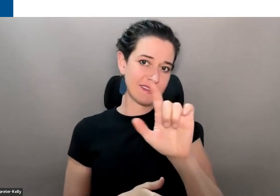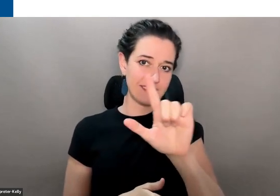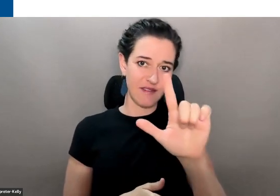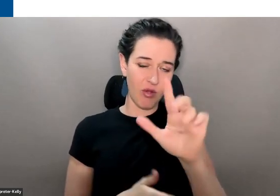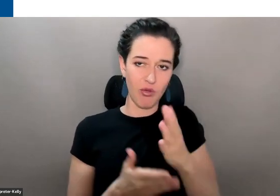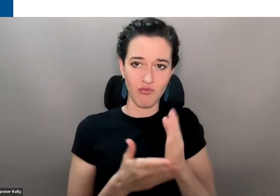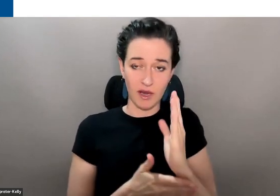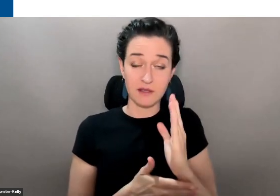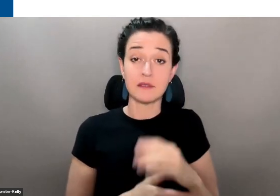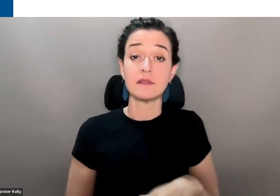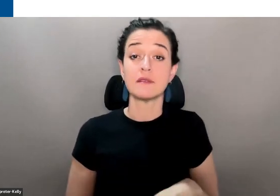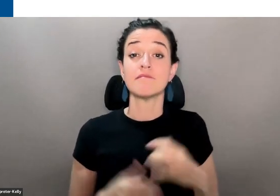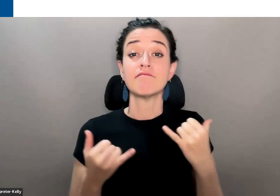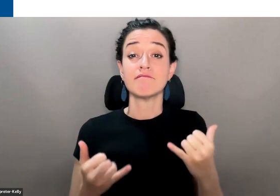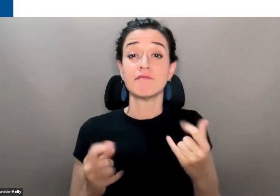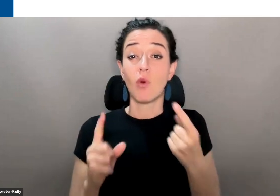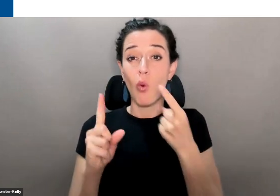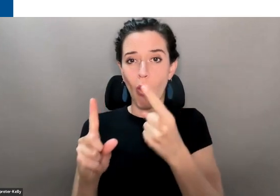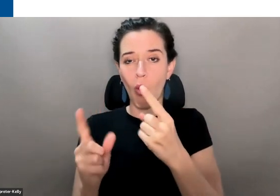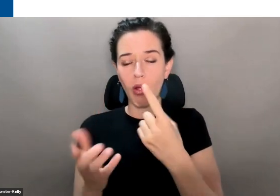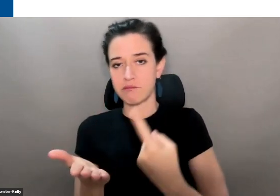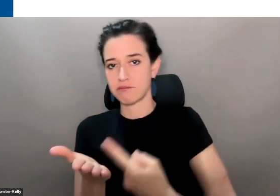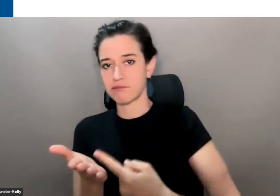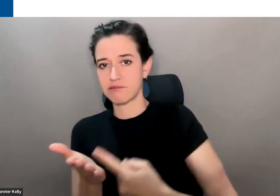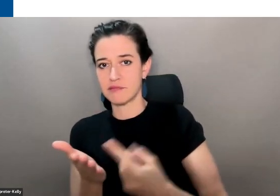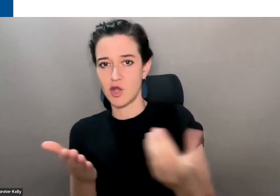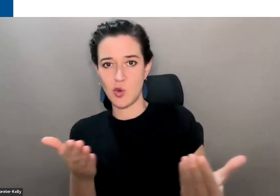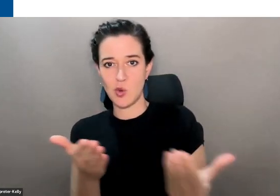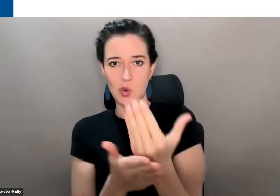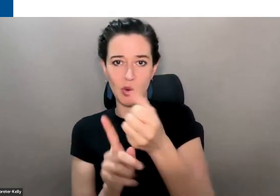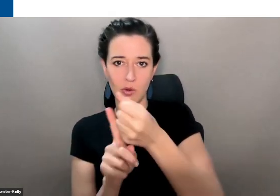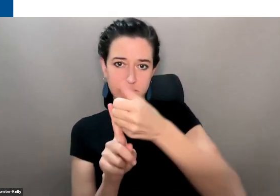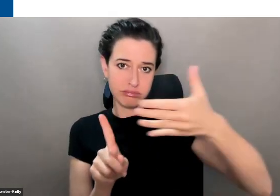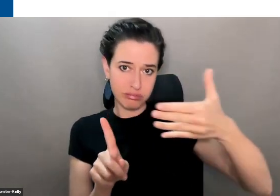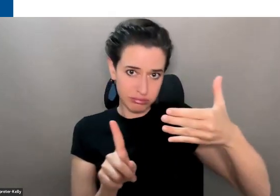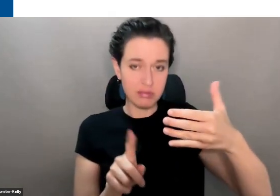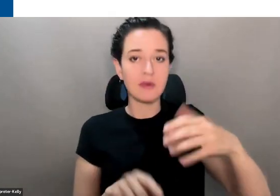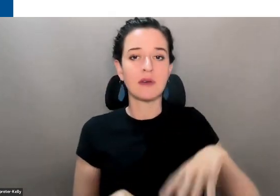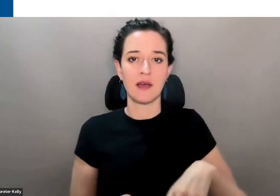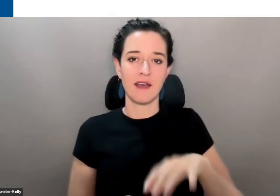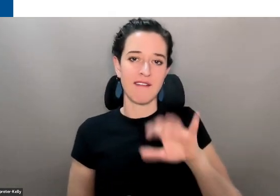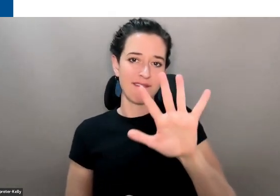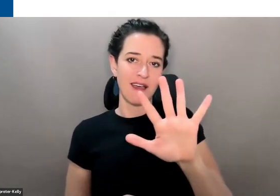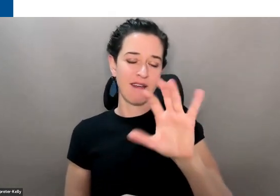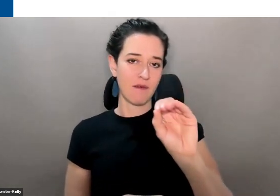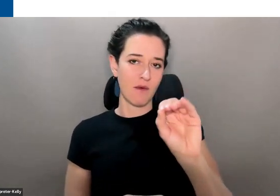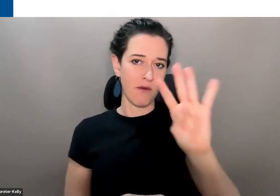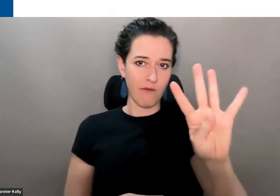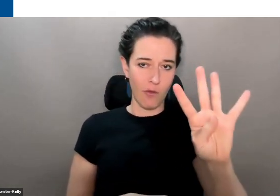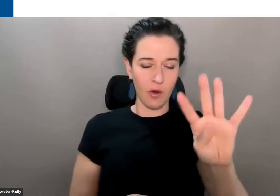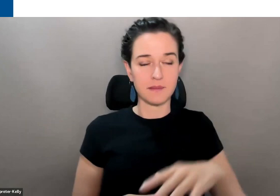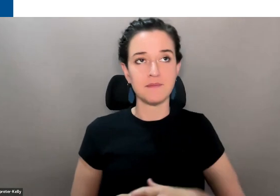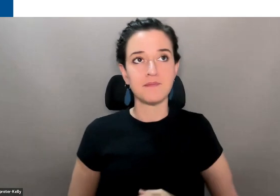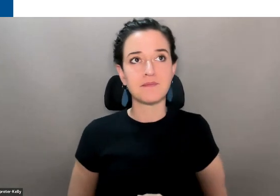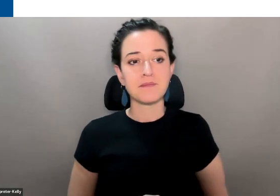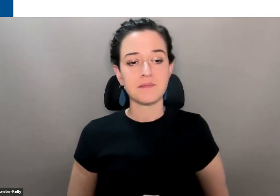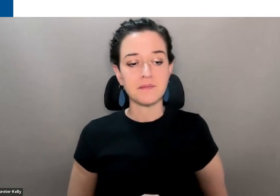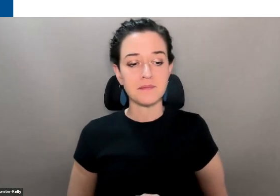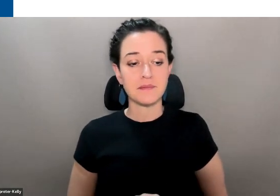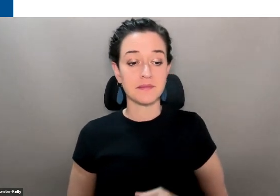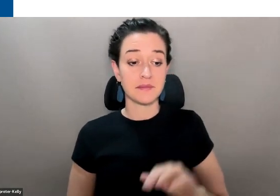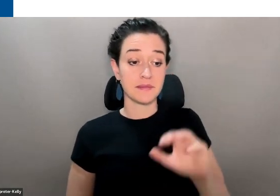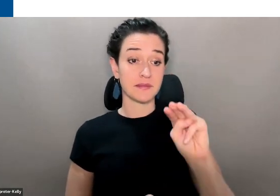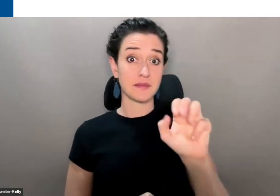implementing Section 504 of the Rehabilitation Act. On May 1st, HHS announced the first comprehensive update